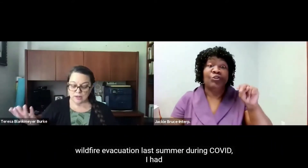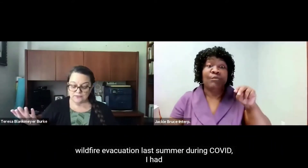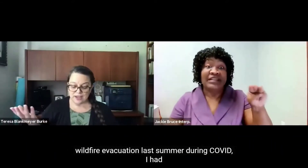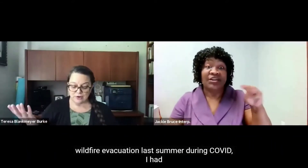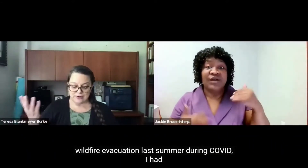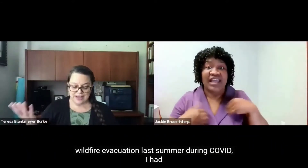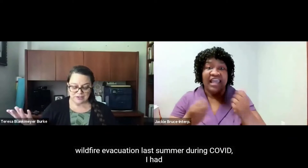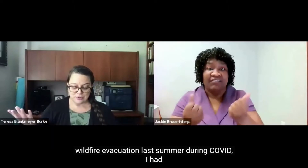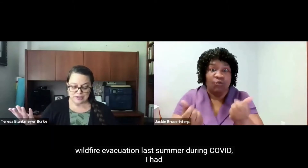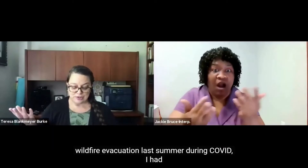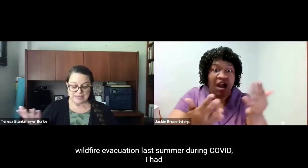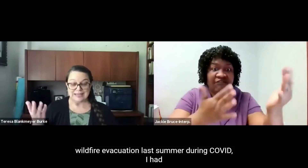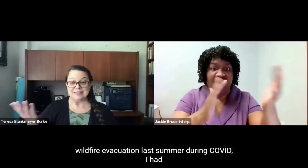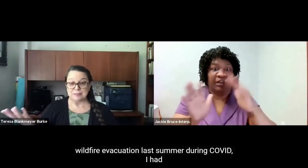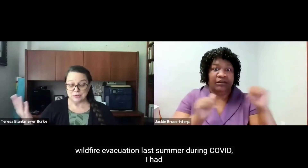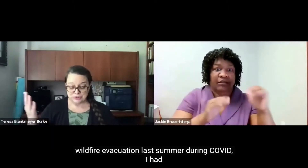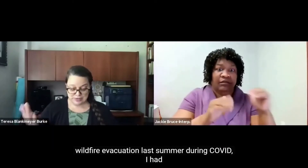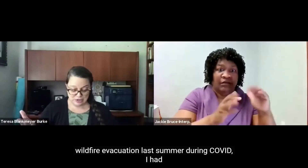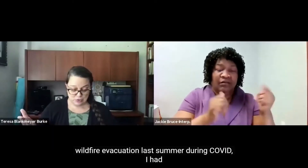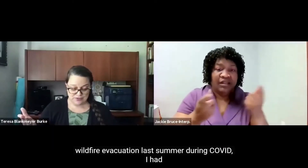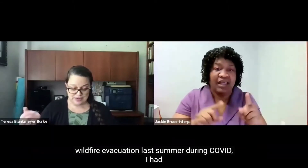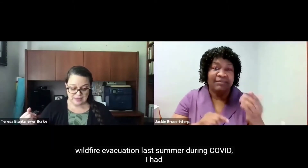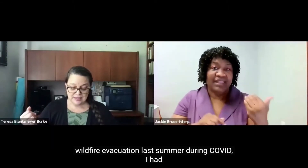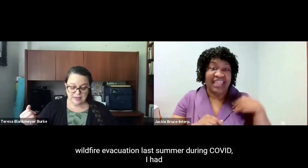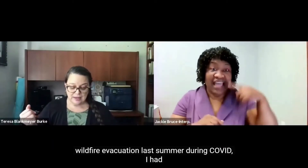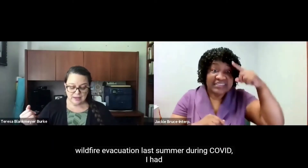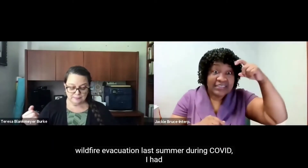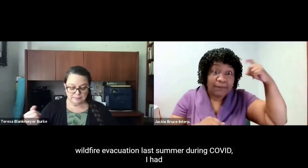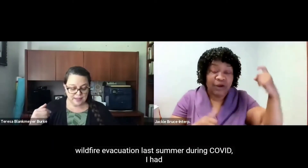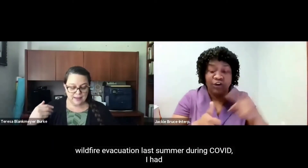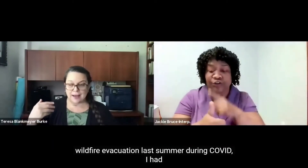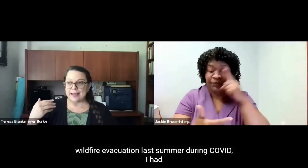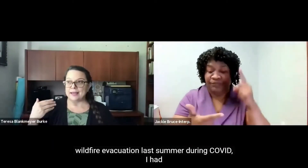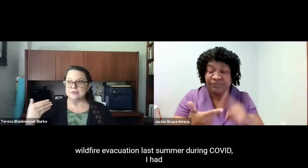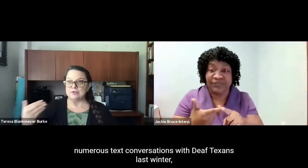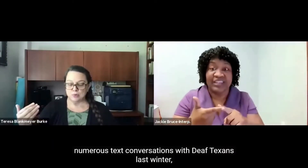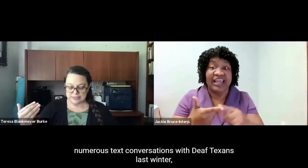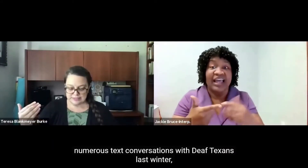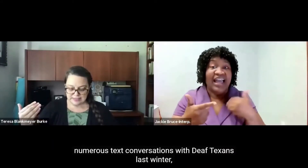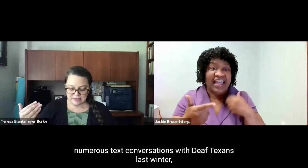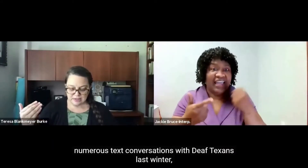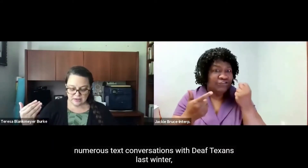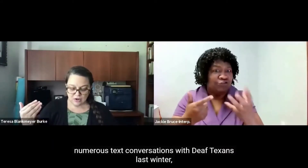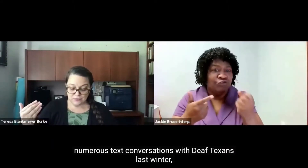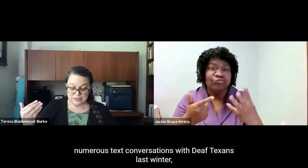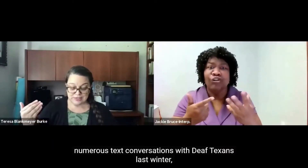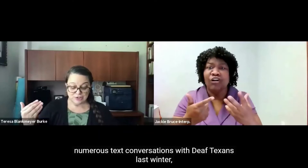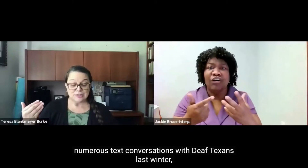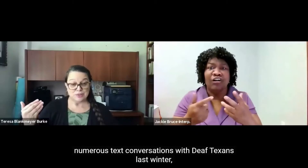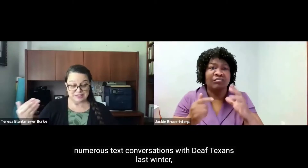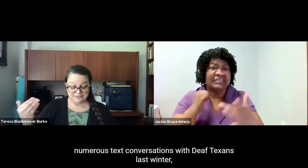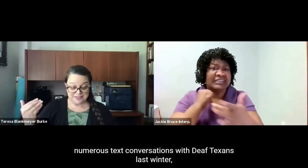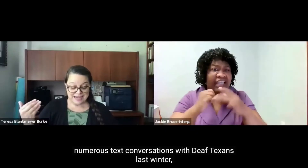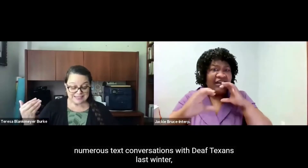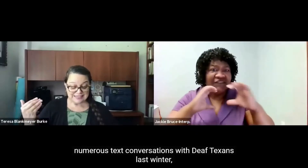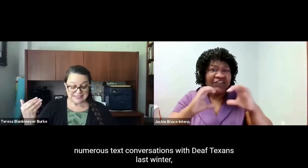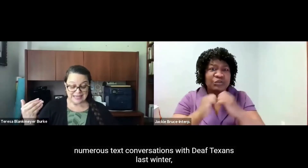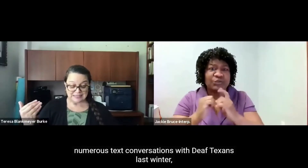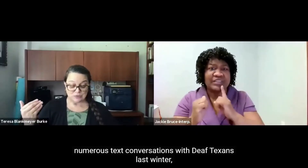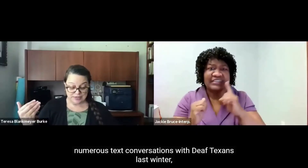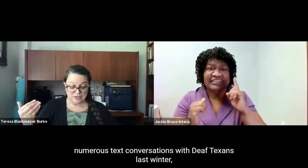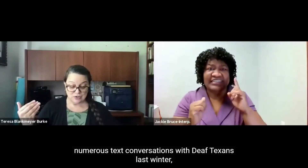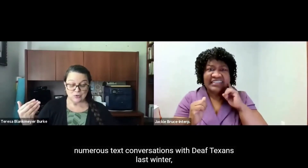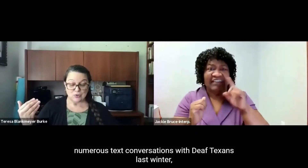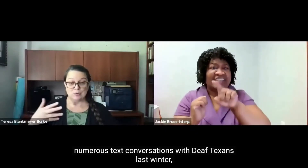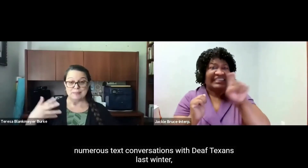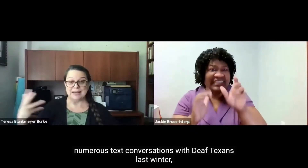had wildfire evacuation last summer during COVID. I had numerous text conversations with deaf Texans